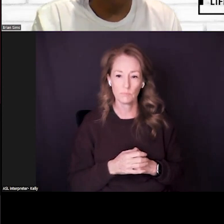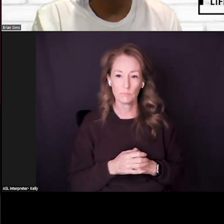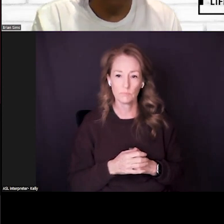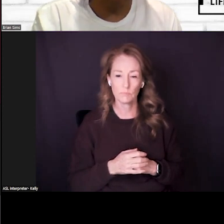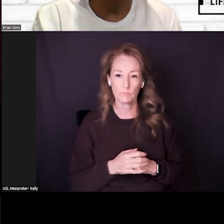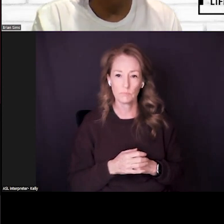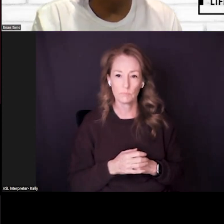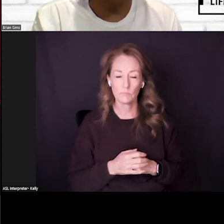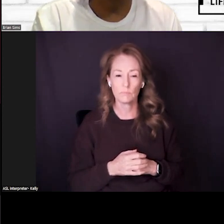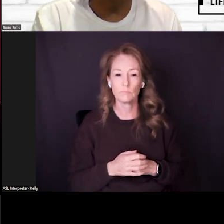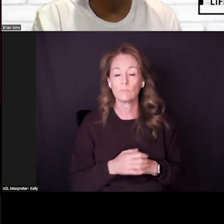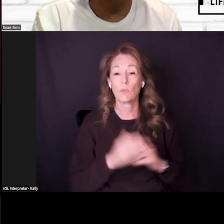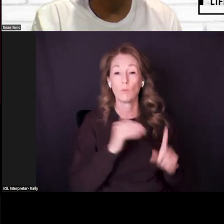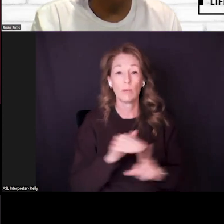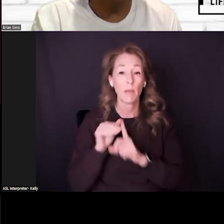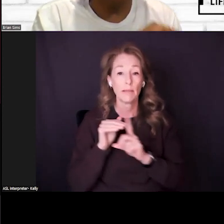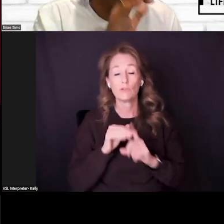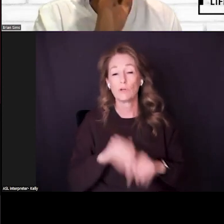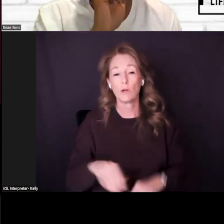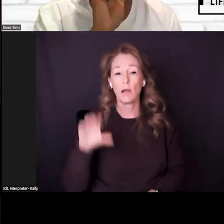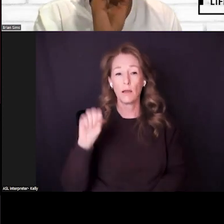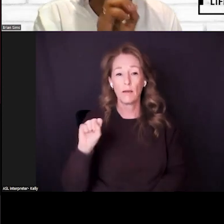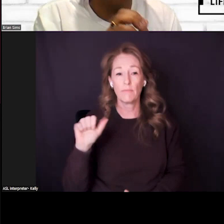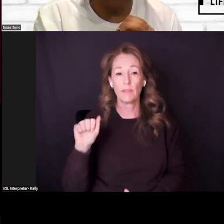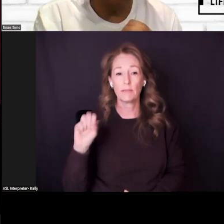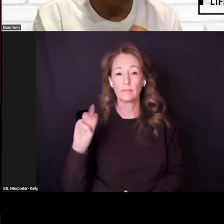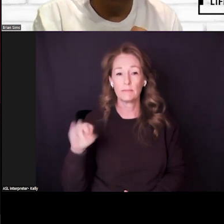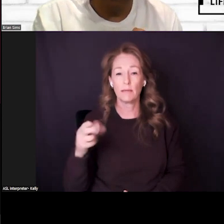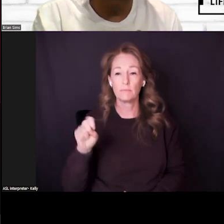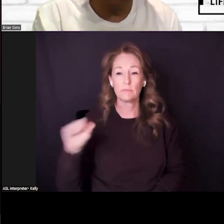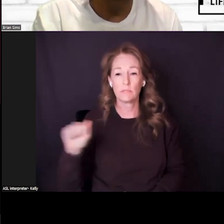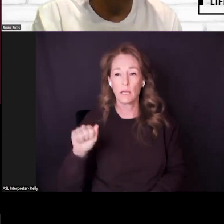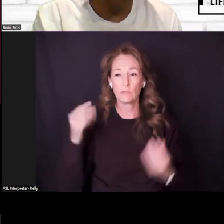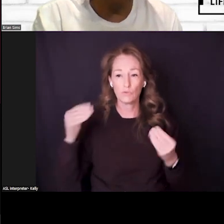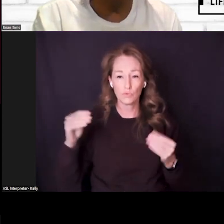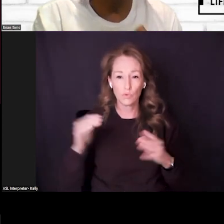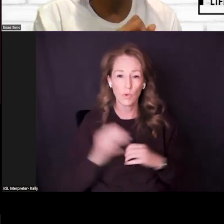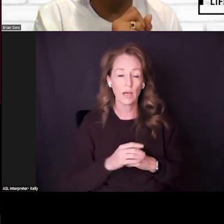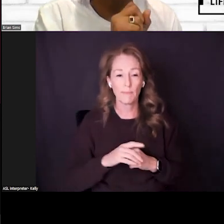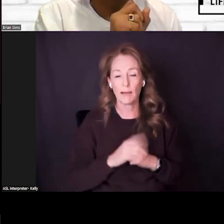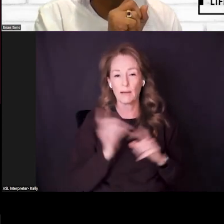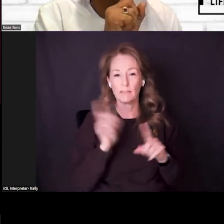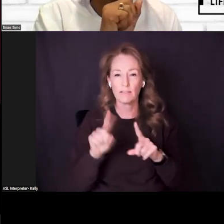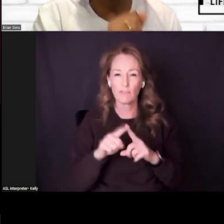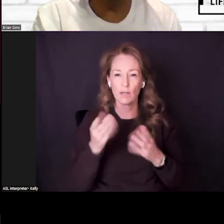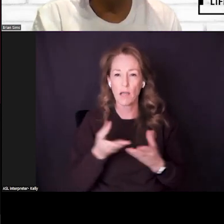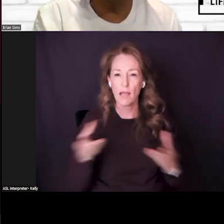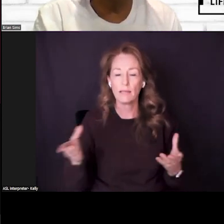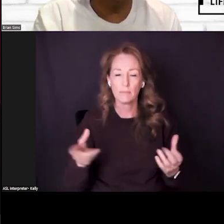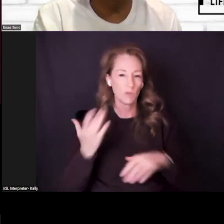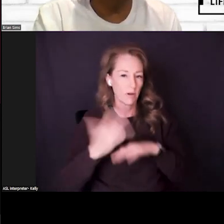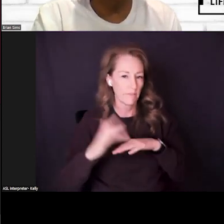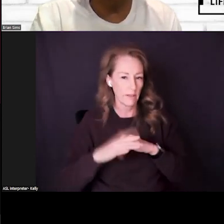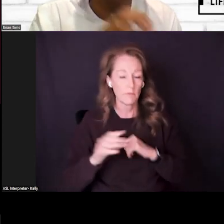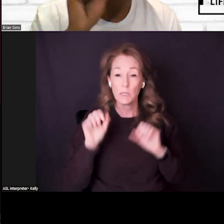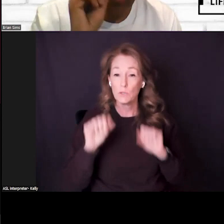This is a reminder of our SAMHSA store where suicide and crisis lifeline elements are available. A reminder that you can get up to